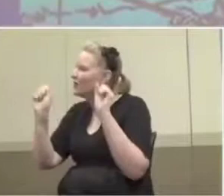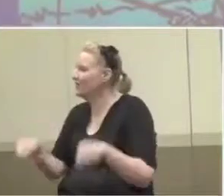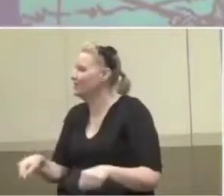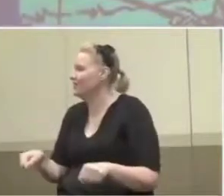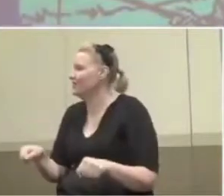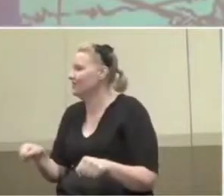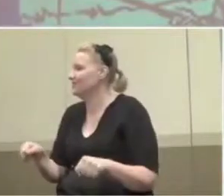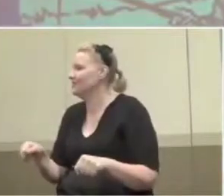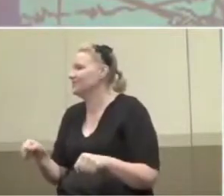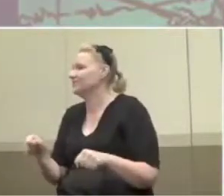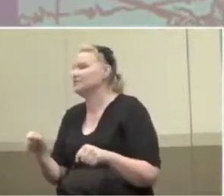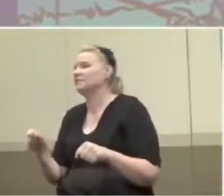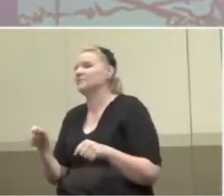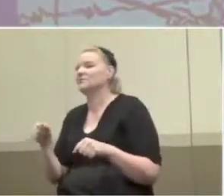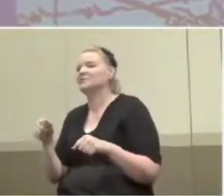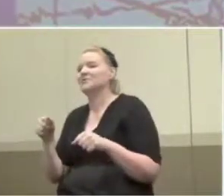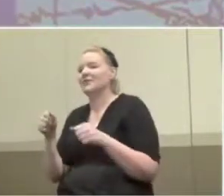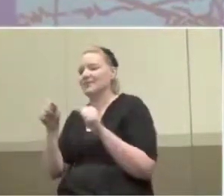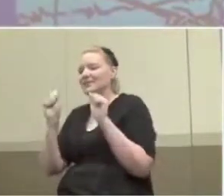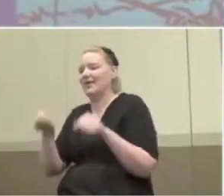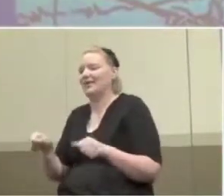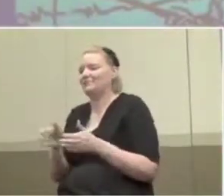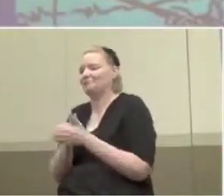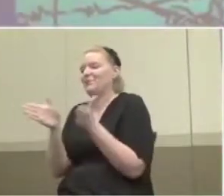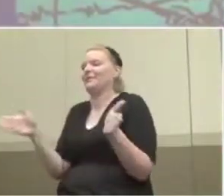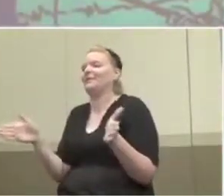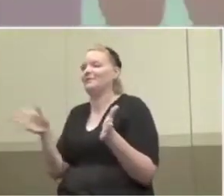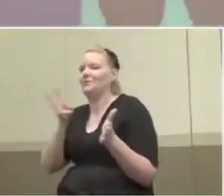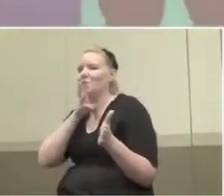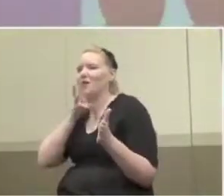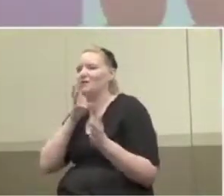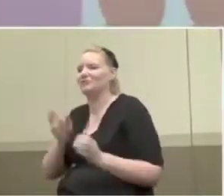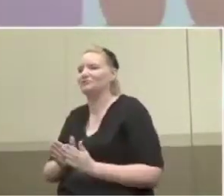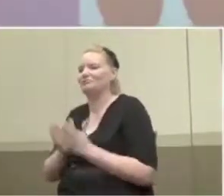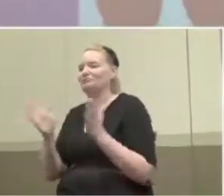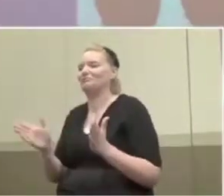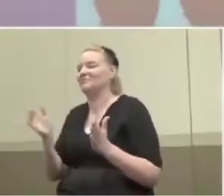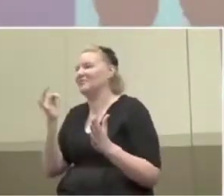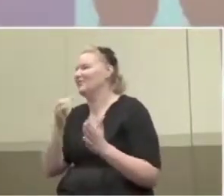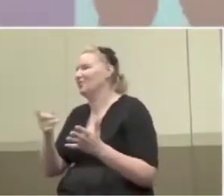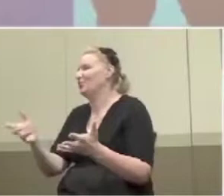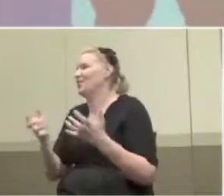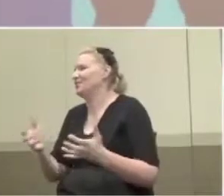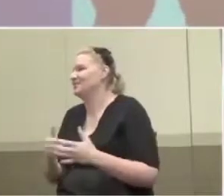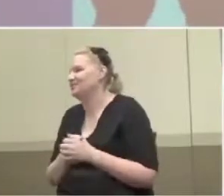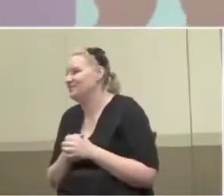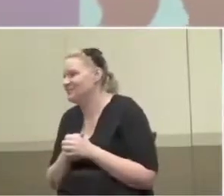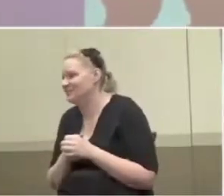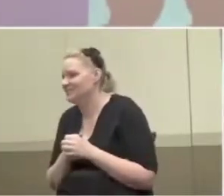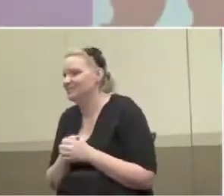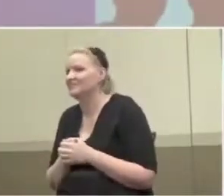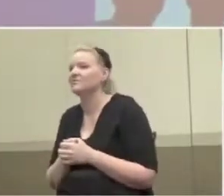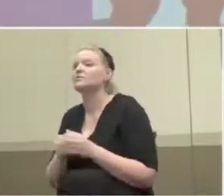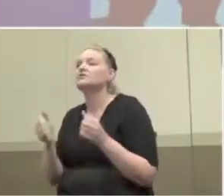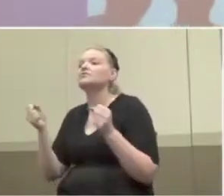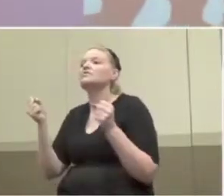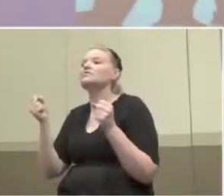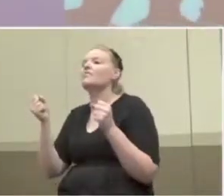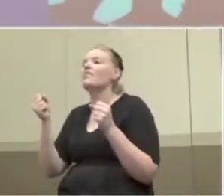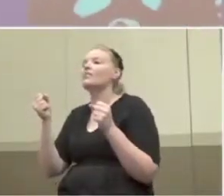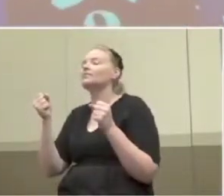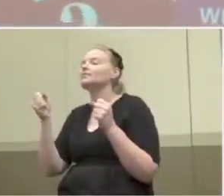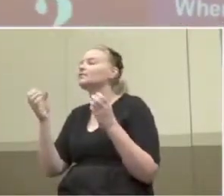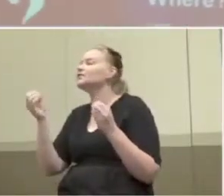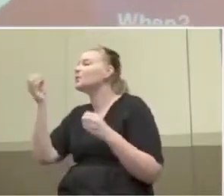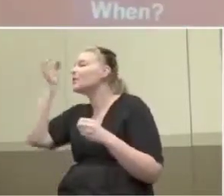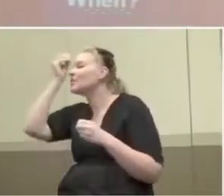even let him split the water if he wants to. Okay, so I'd like you to think about who your